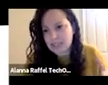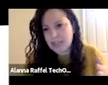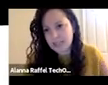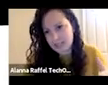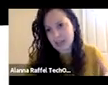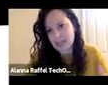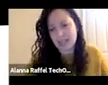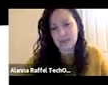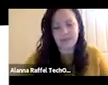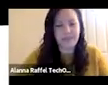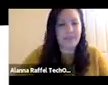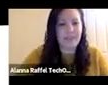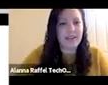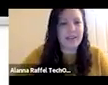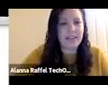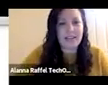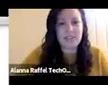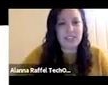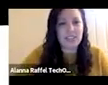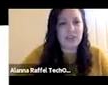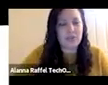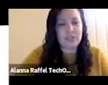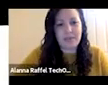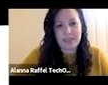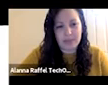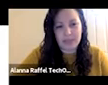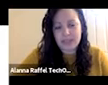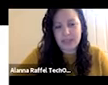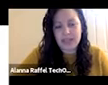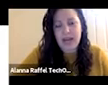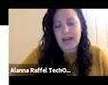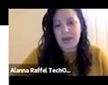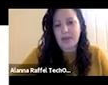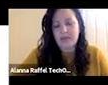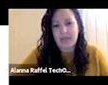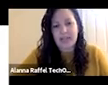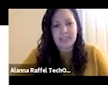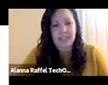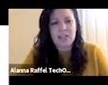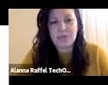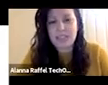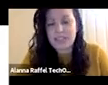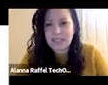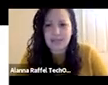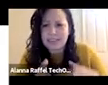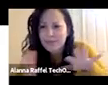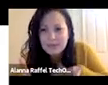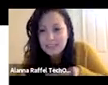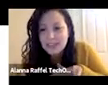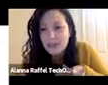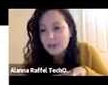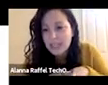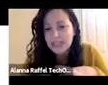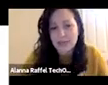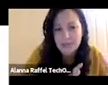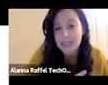spectrum, is considered AT. So just to go through some examples from the AT continuum. So this stuff is sometimes